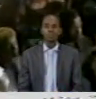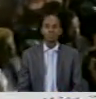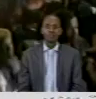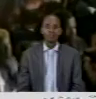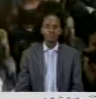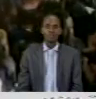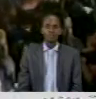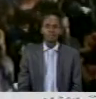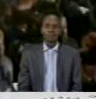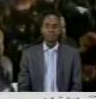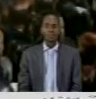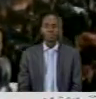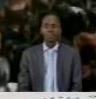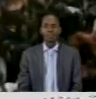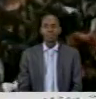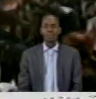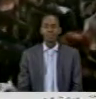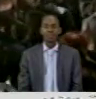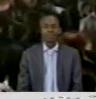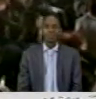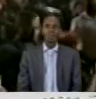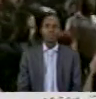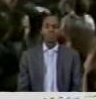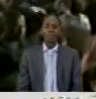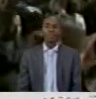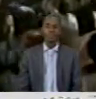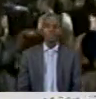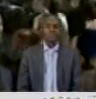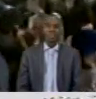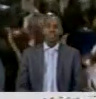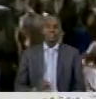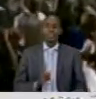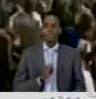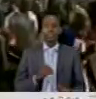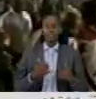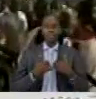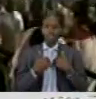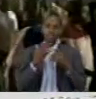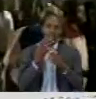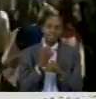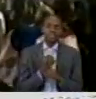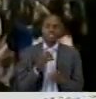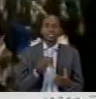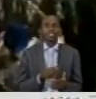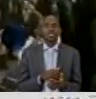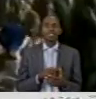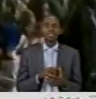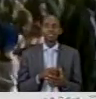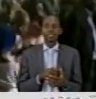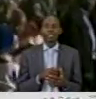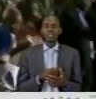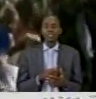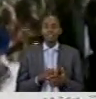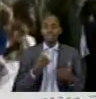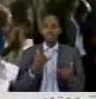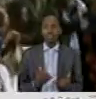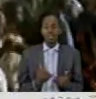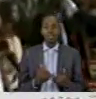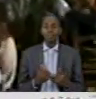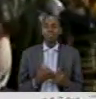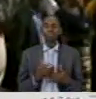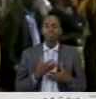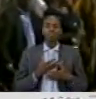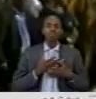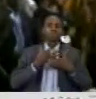there. I've got it. I have got it. Now you shout the shout of